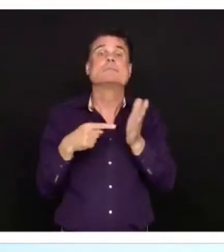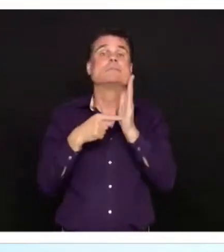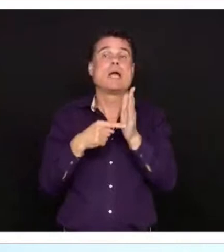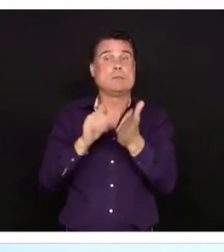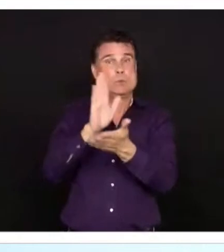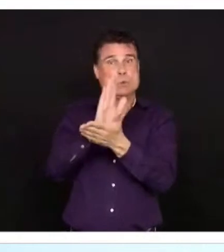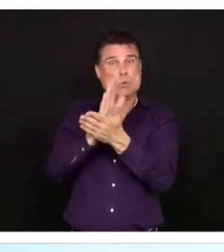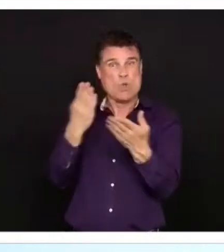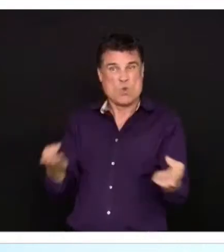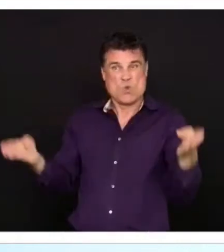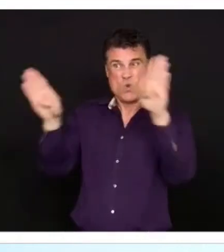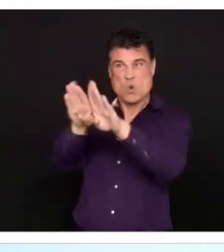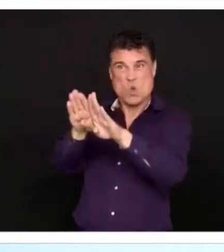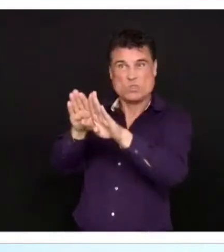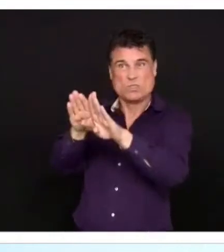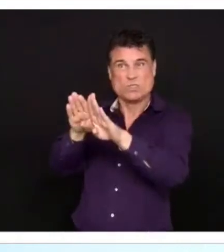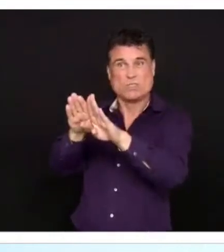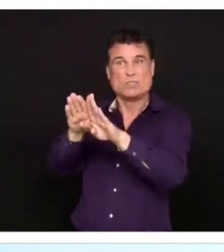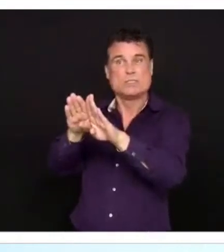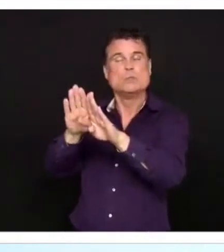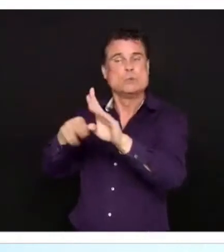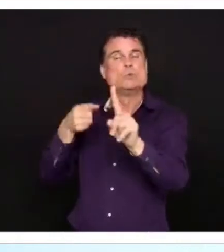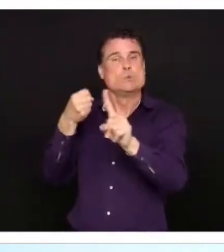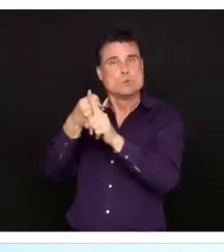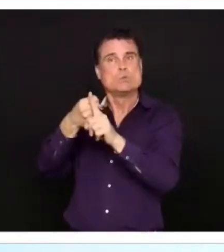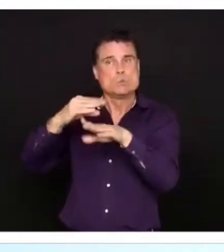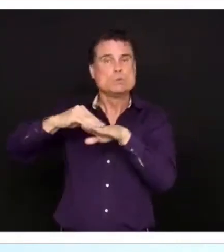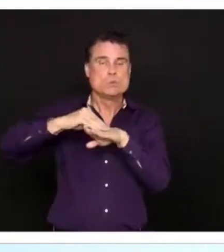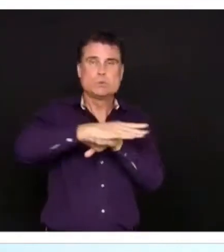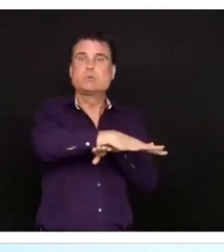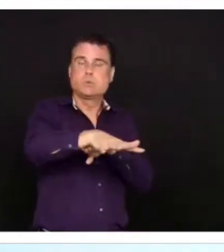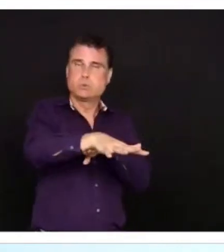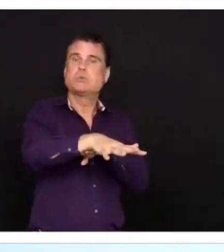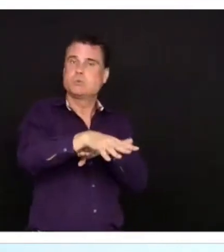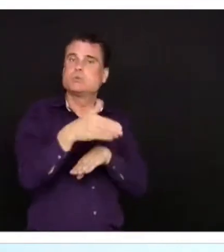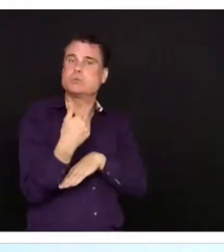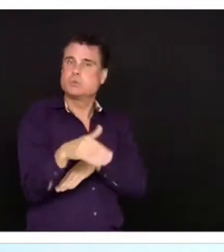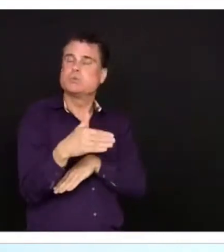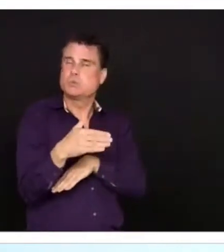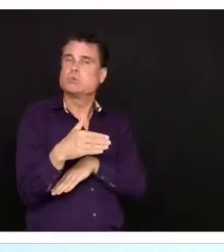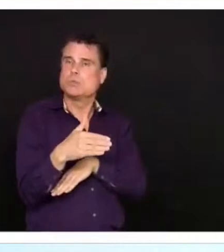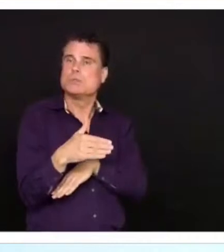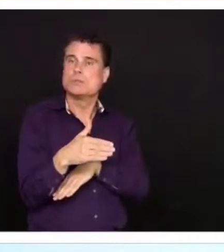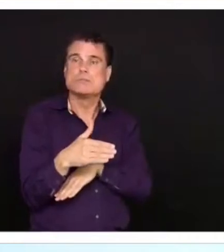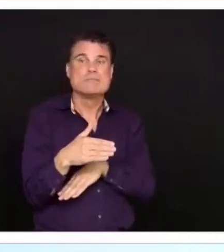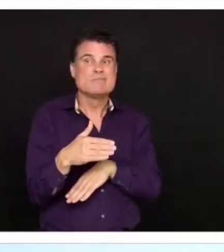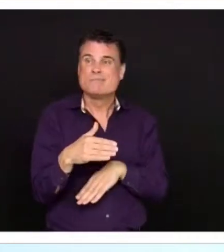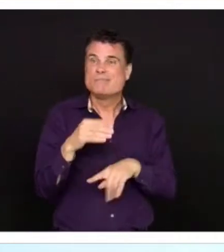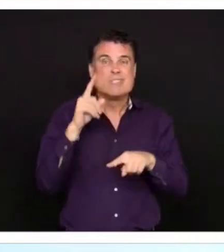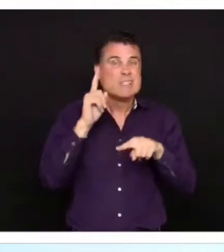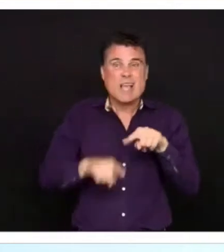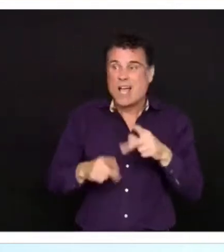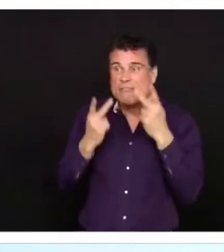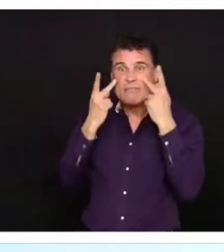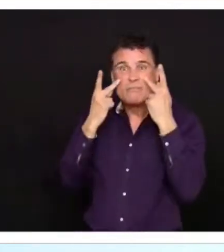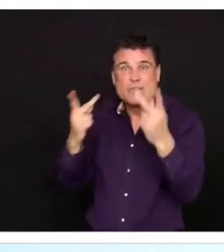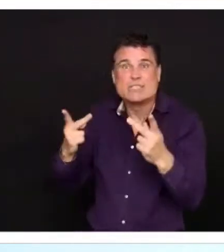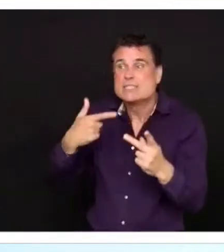care. And so I think that our efforts, though, to suppress the virus, that it has had clear goals that we